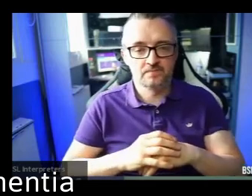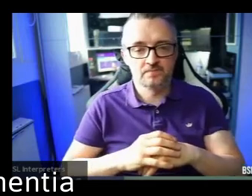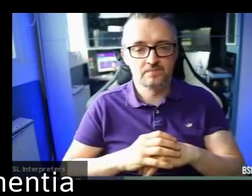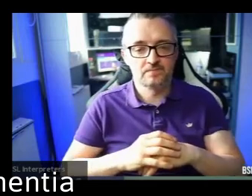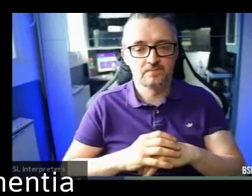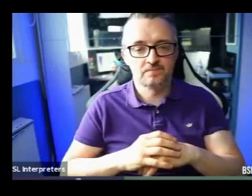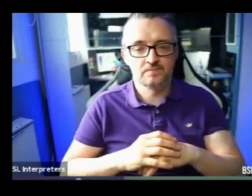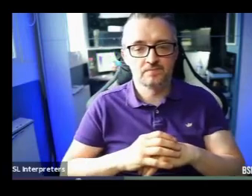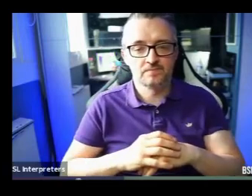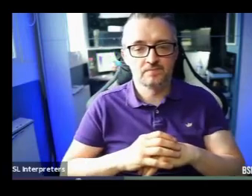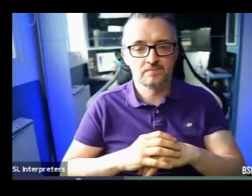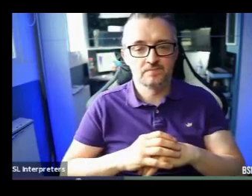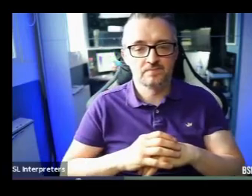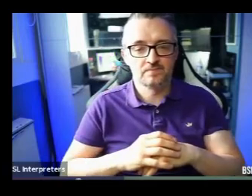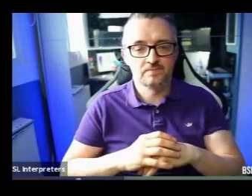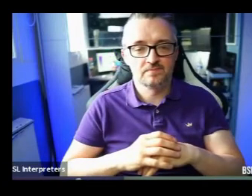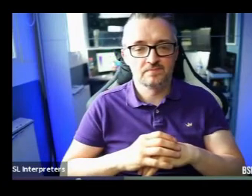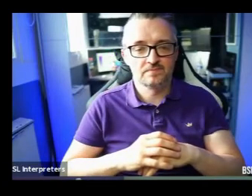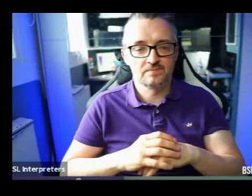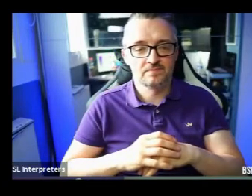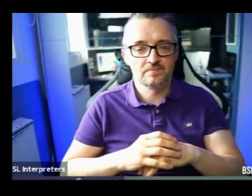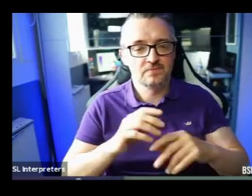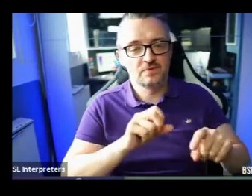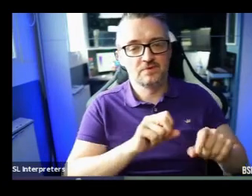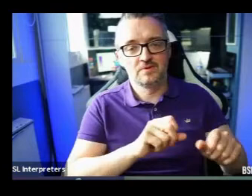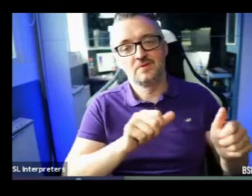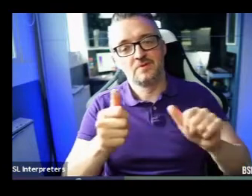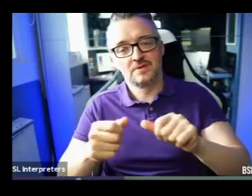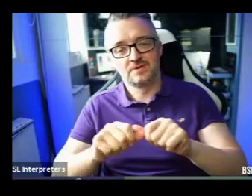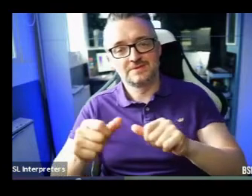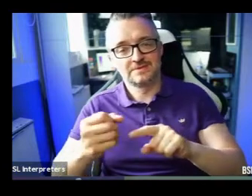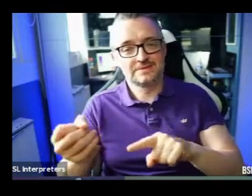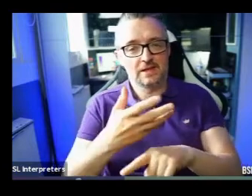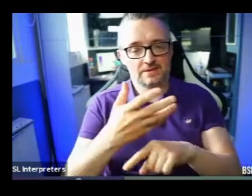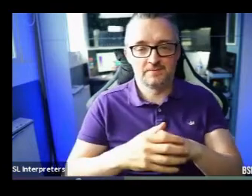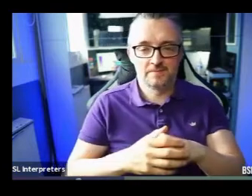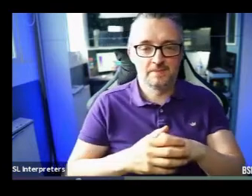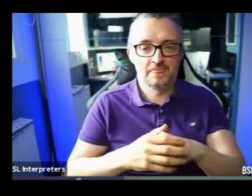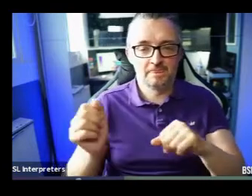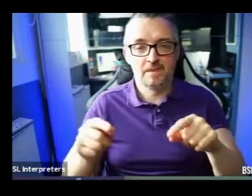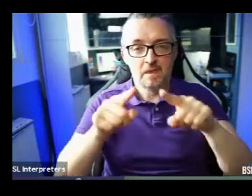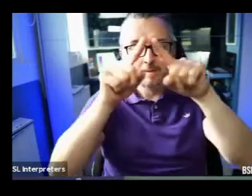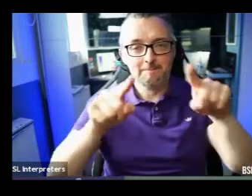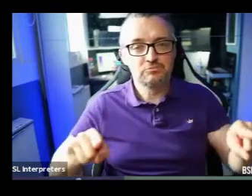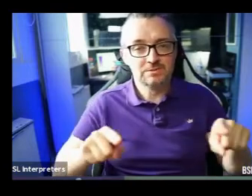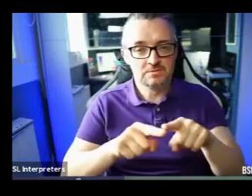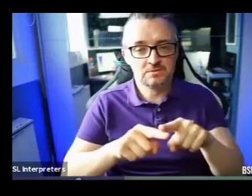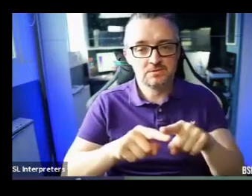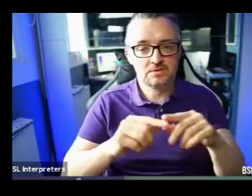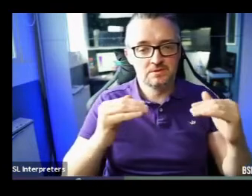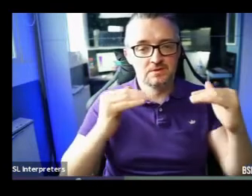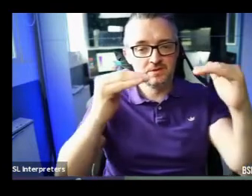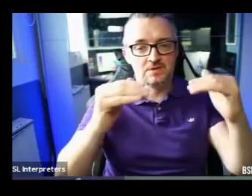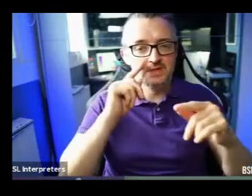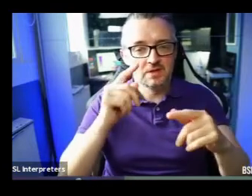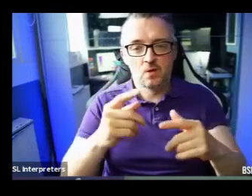way. So I'll just move to our next slide. This is a sort of population pyramid that we're looking at, and